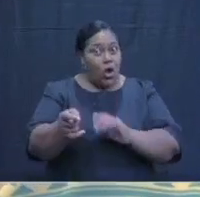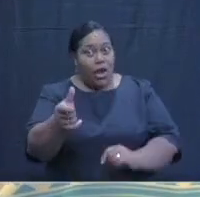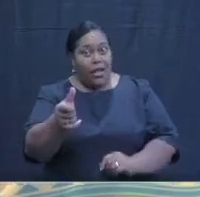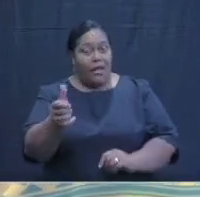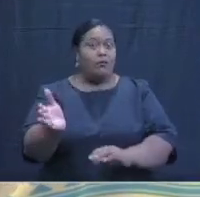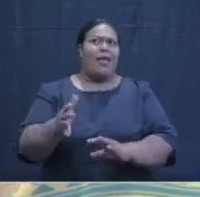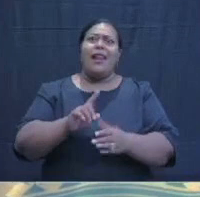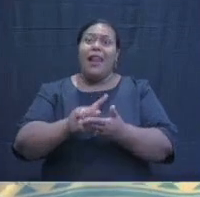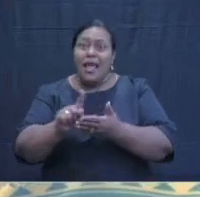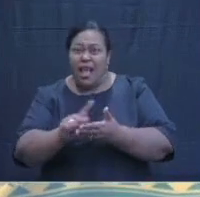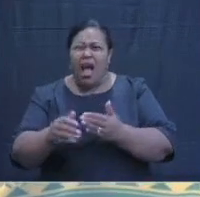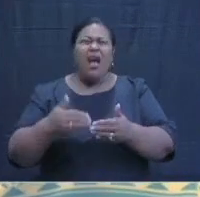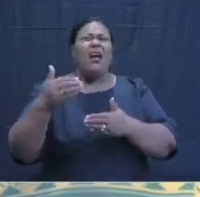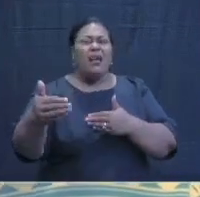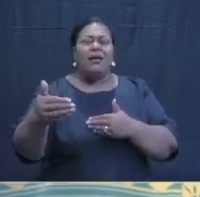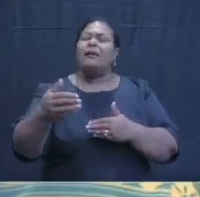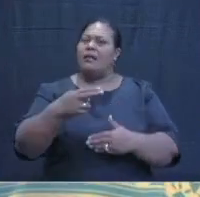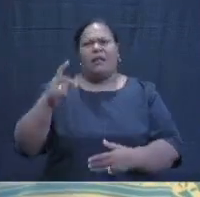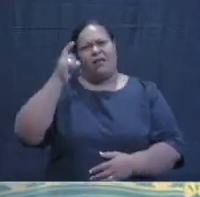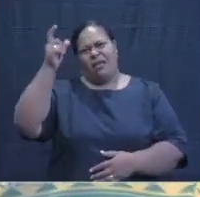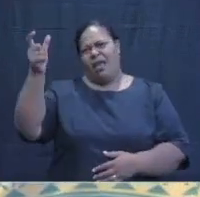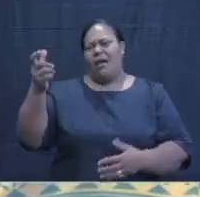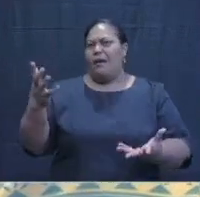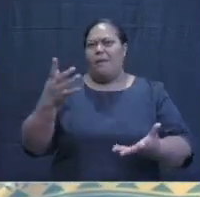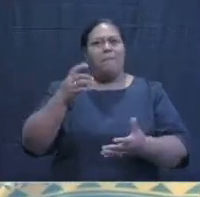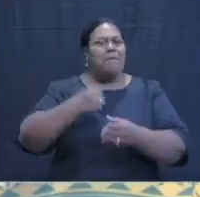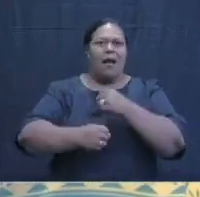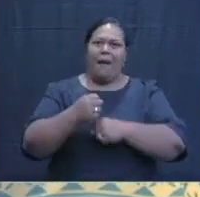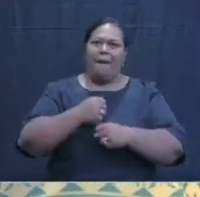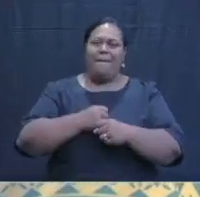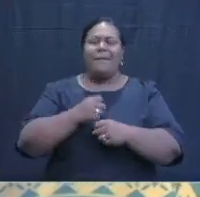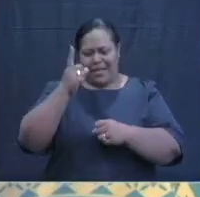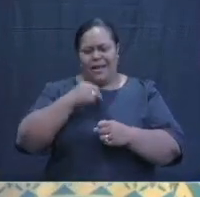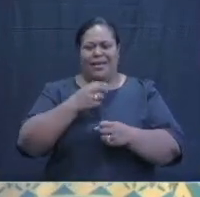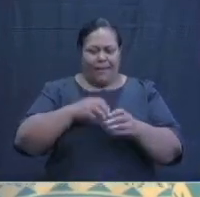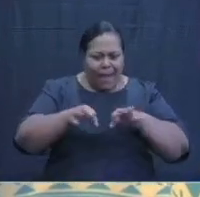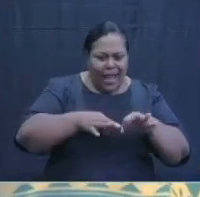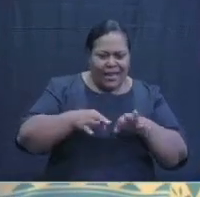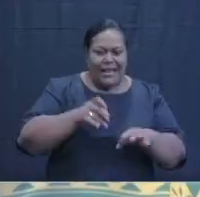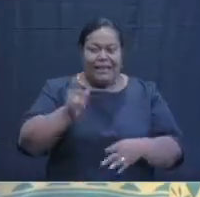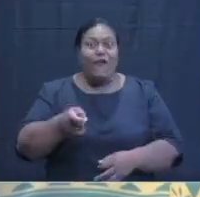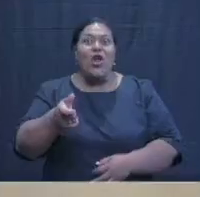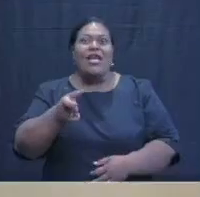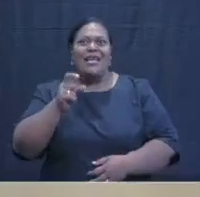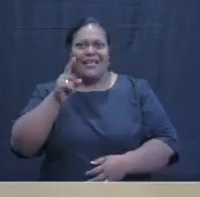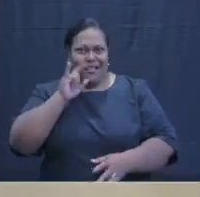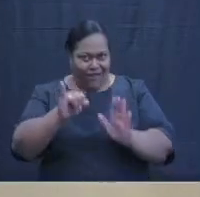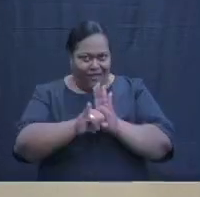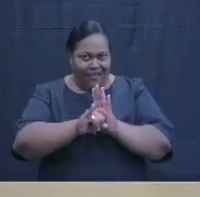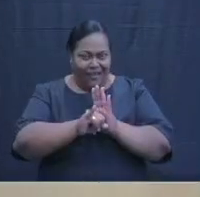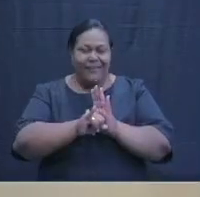stages that treatment options can be devised. A